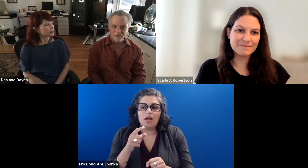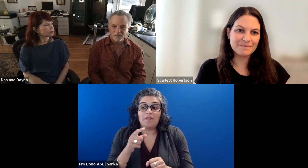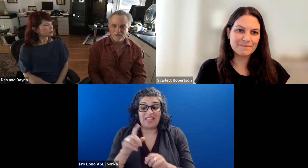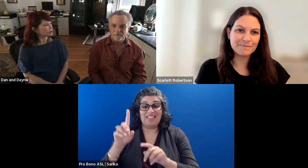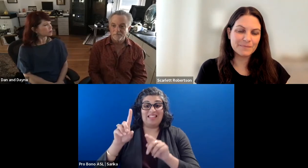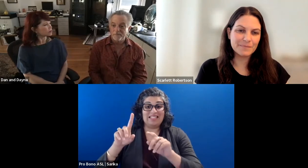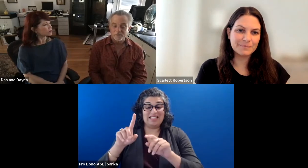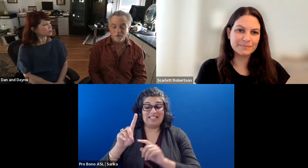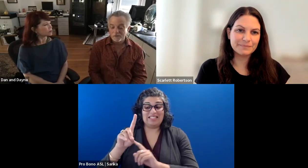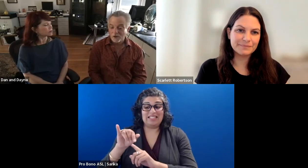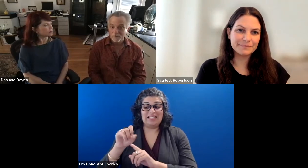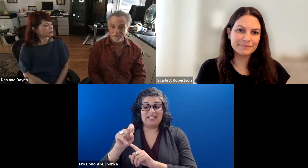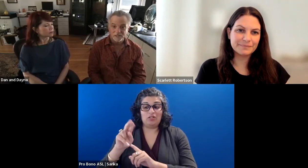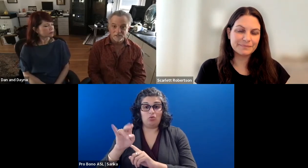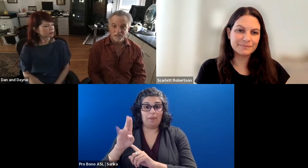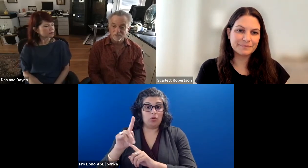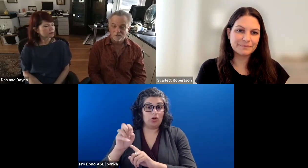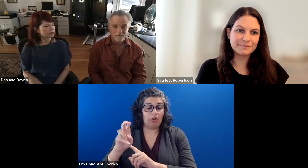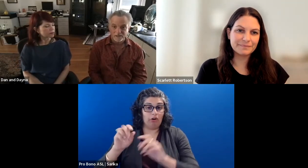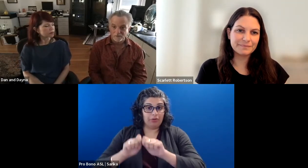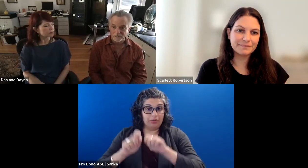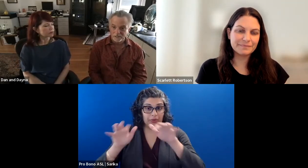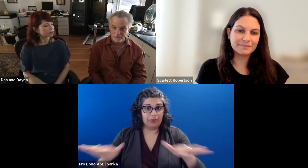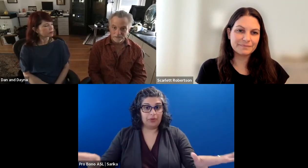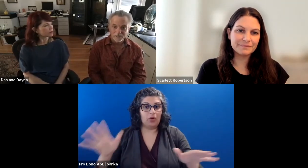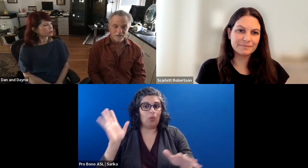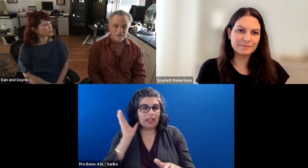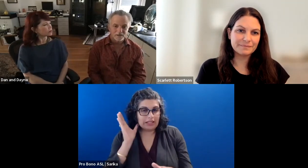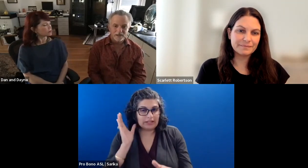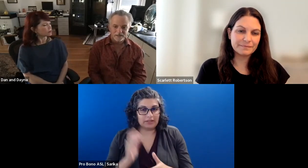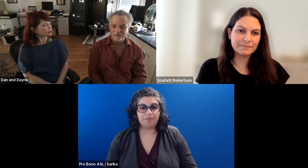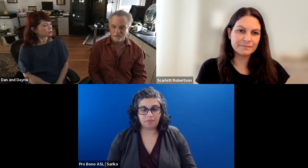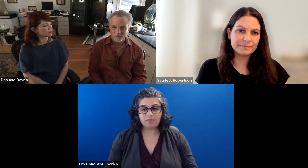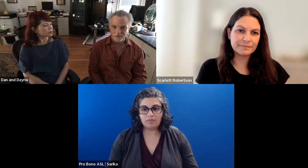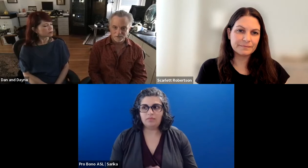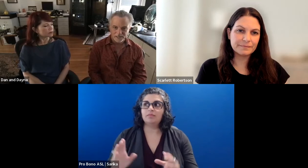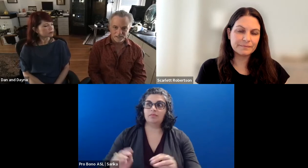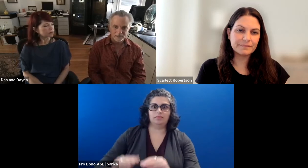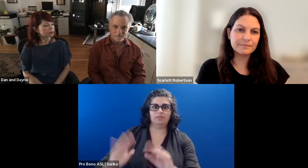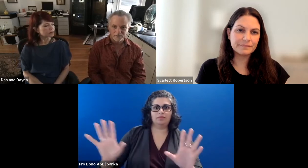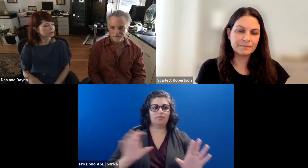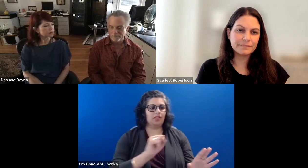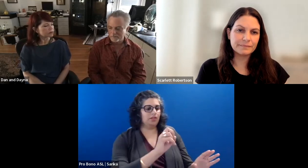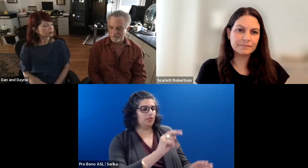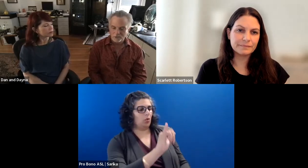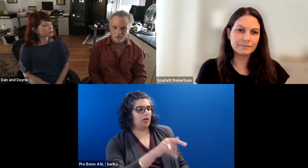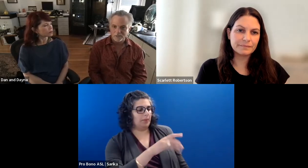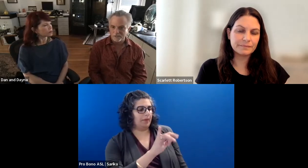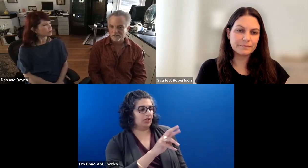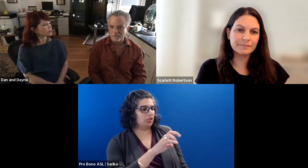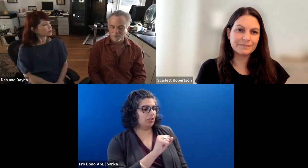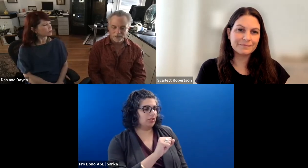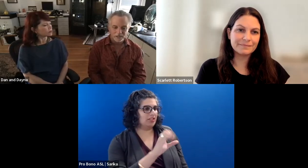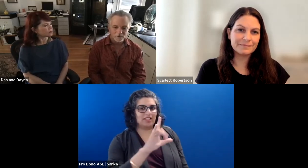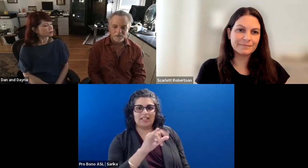listen to it. And so both Dogwoof as sales agent, when we made that really clear to them, and then Sony Pictures Classics, and then for the Jokers